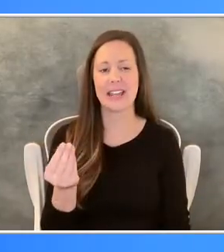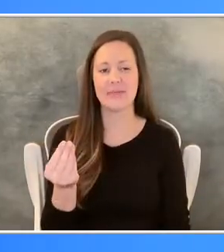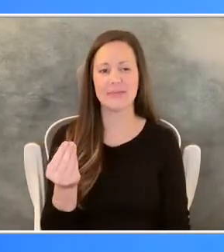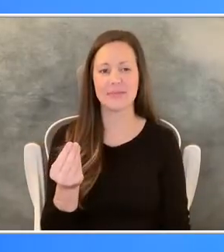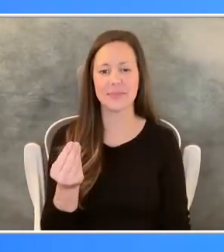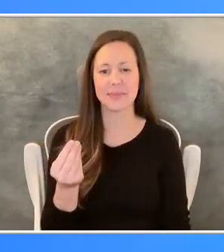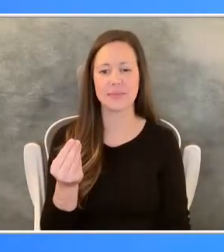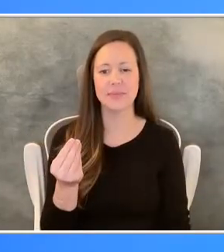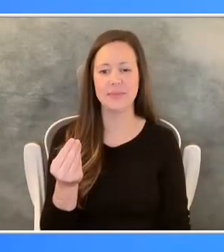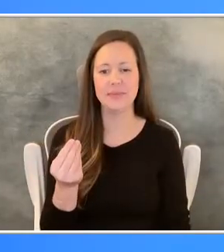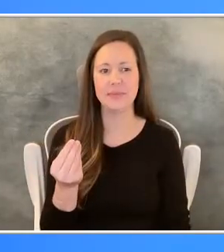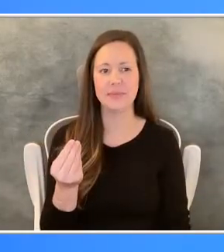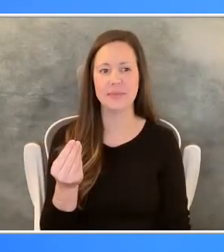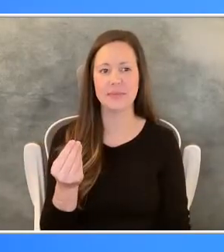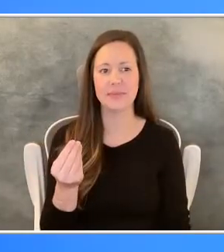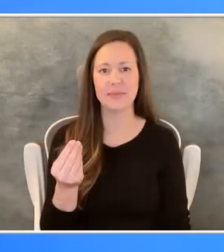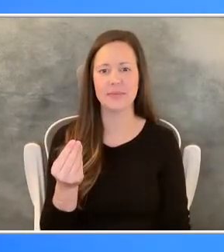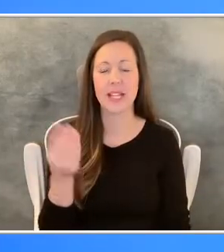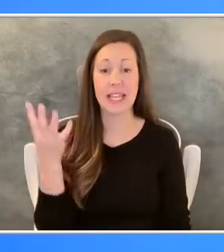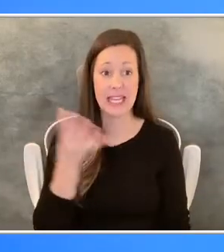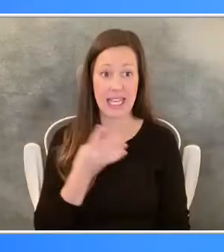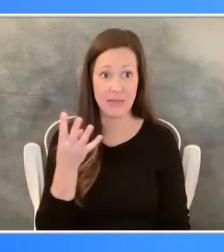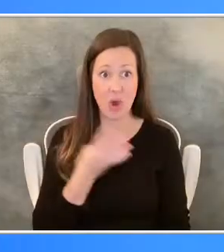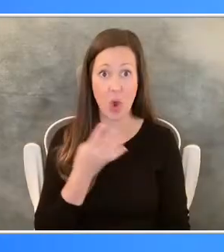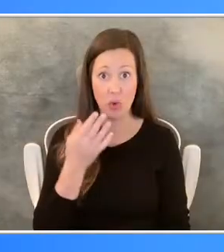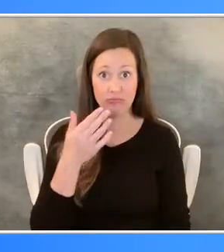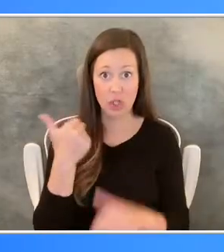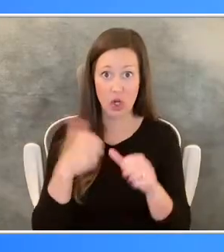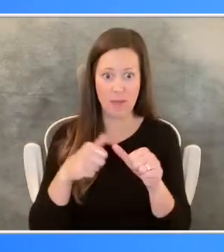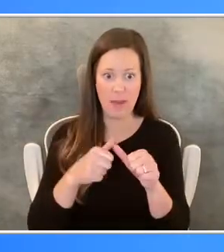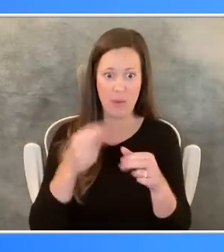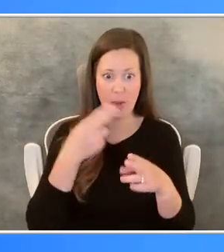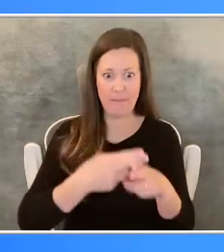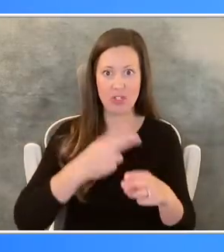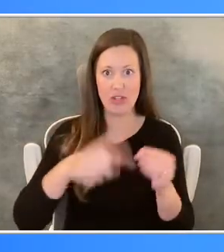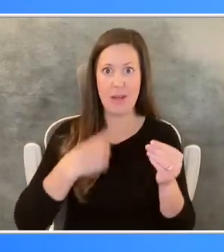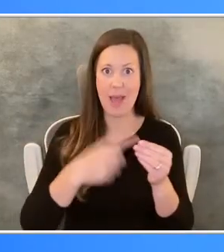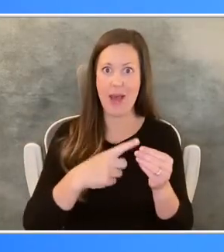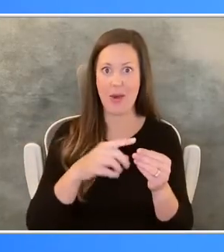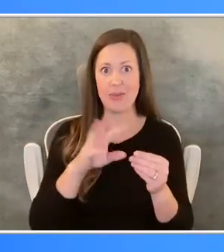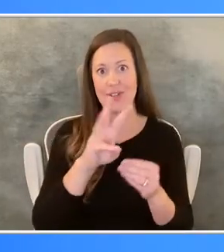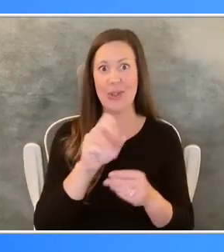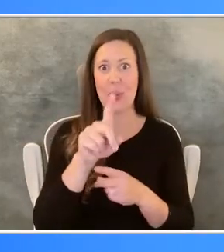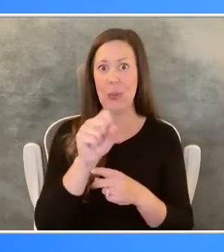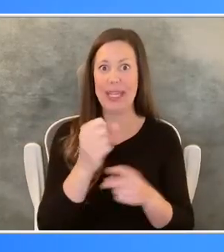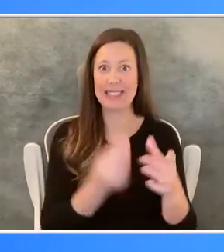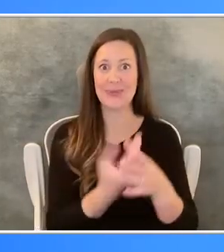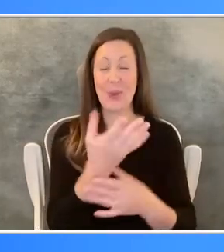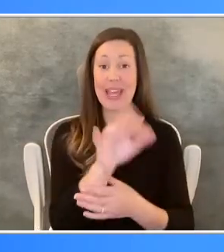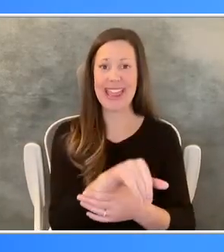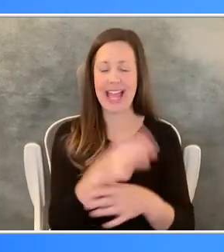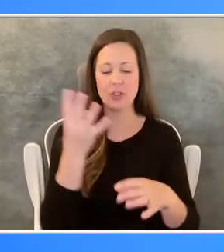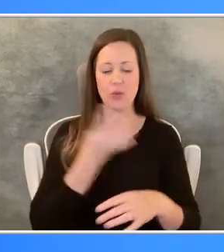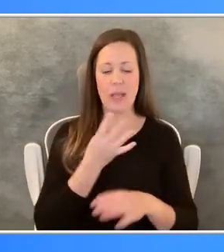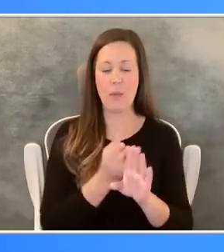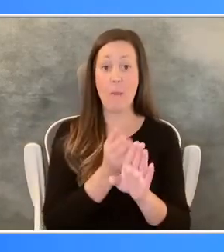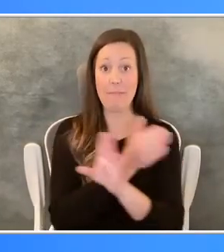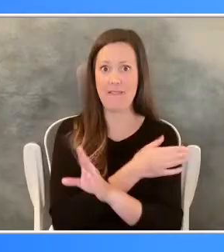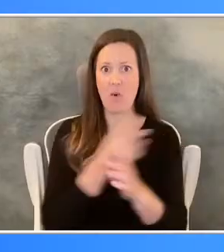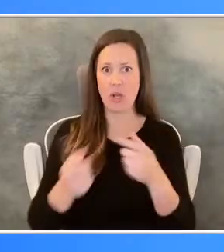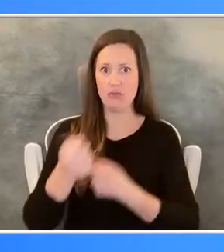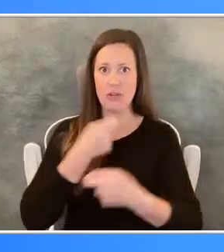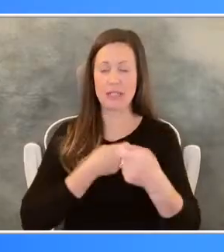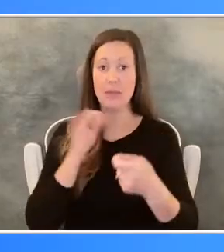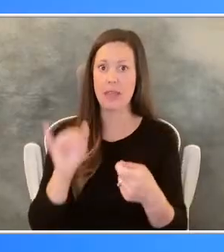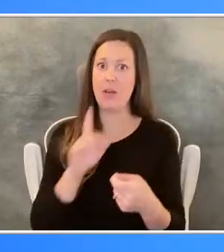the preparation chemo, the chemo that they gave me before the transplant, that was rough. I mean, it was a lot harder